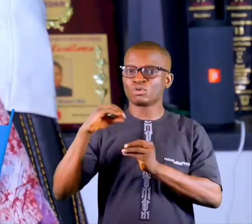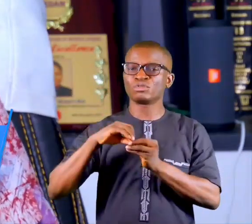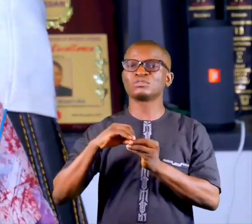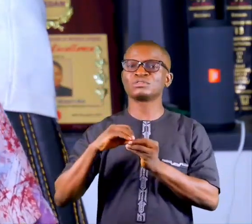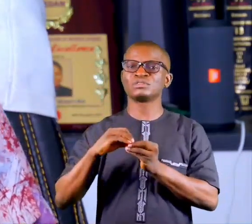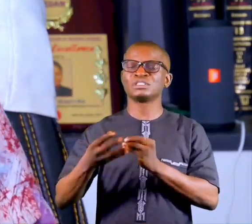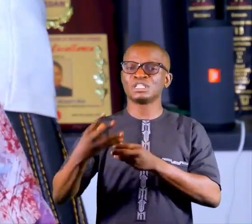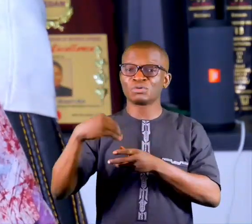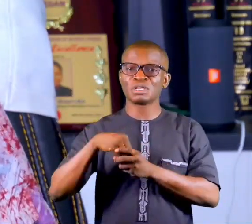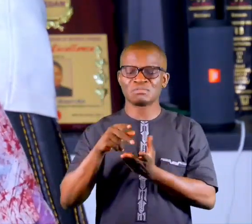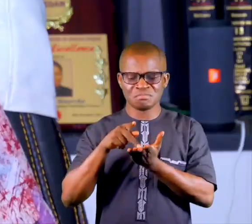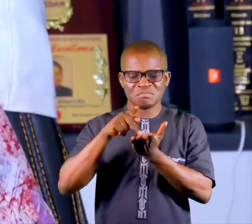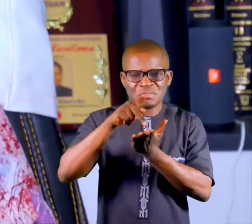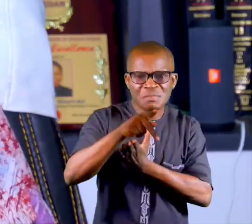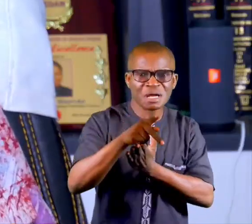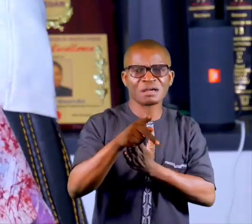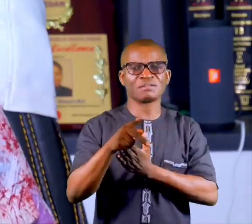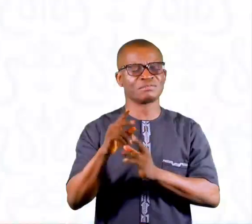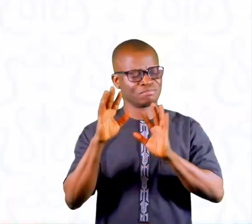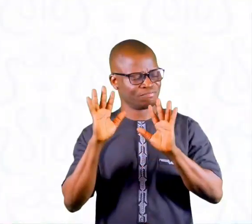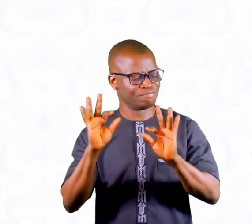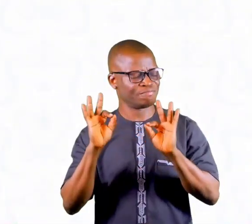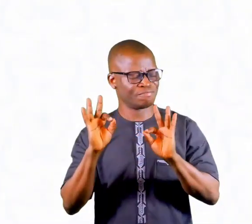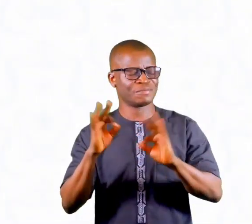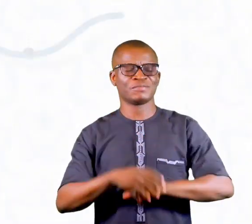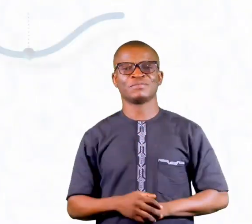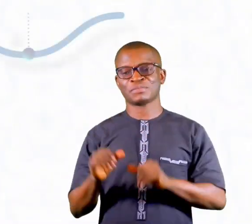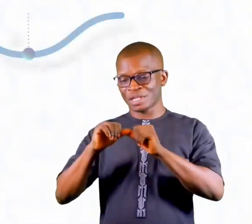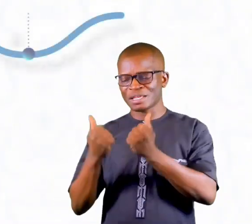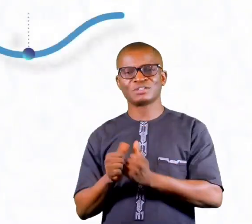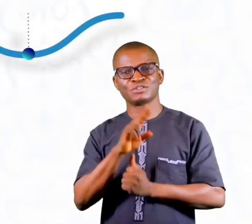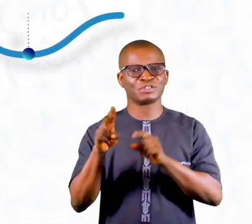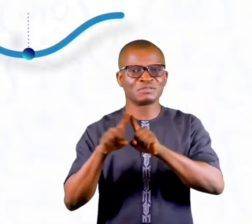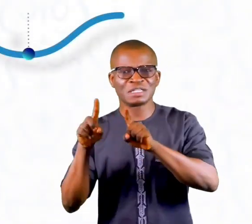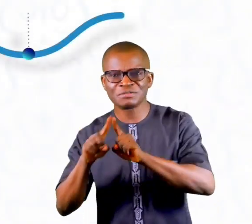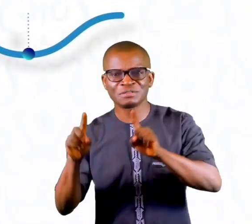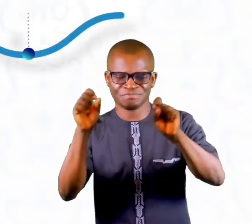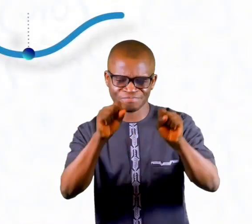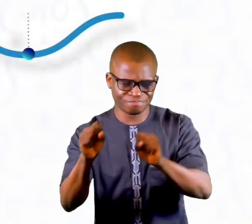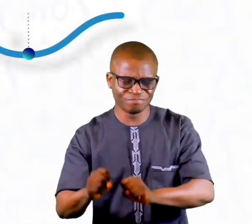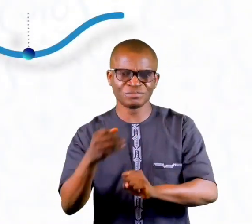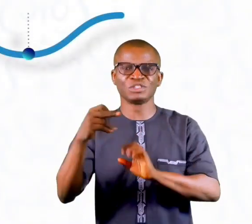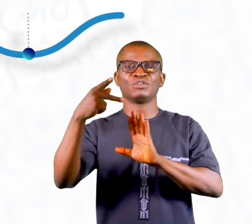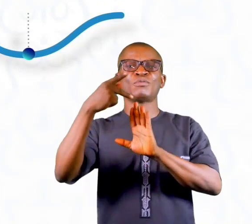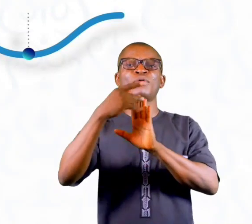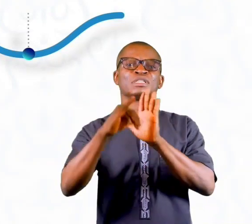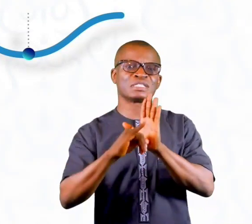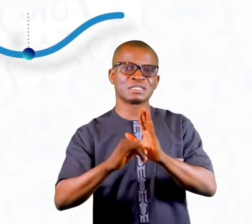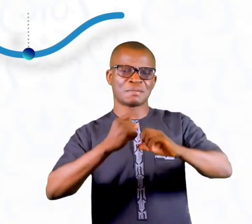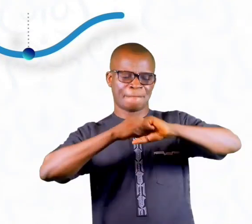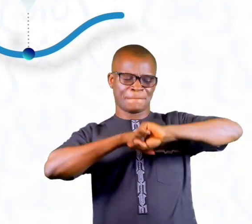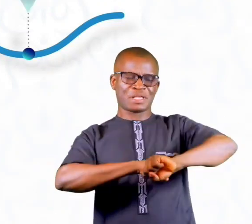to victims. So this is very exciting. The agency employs its strategies of policy, protection,